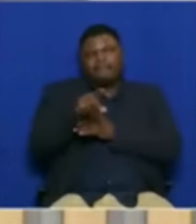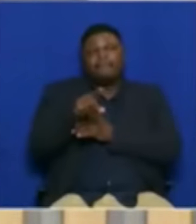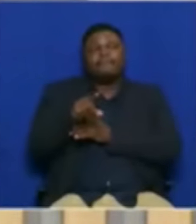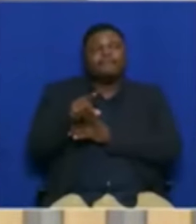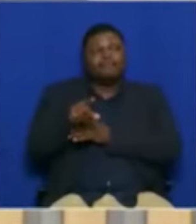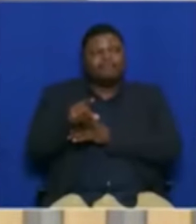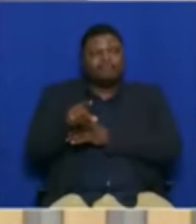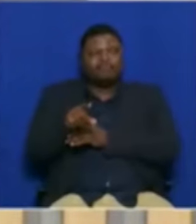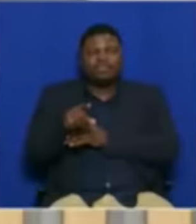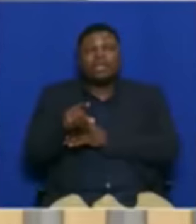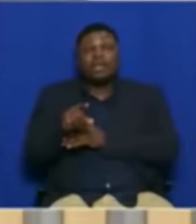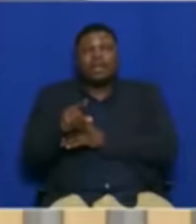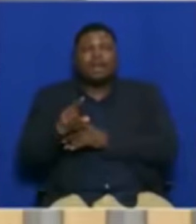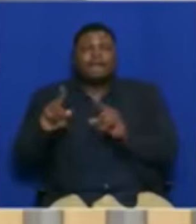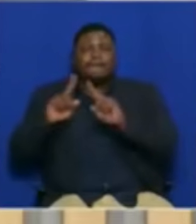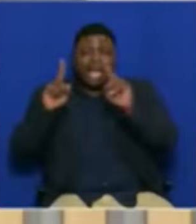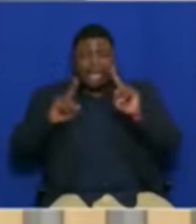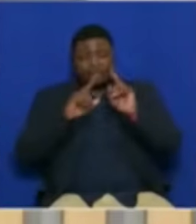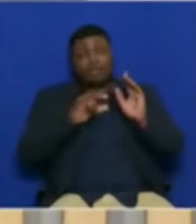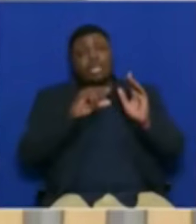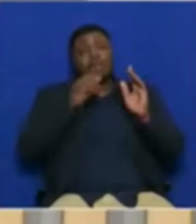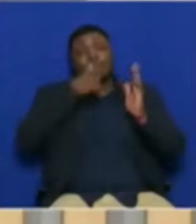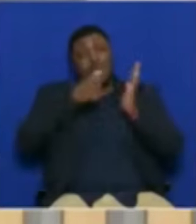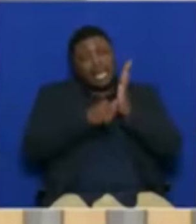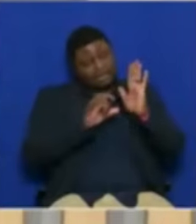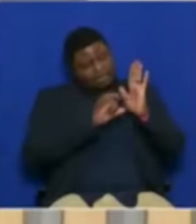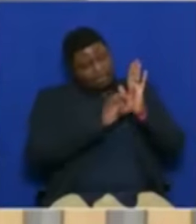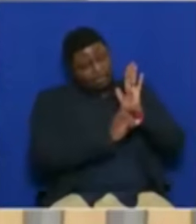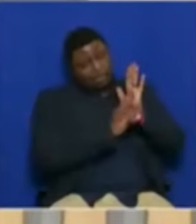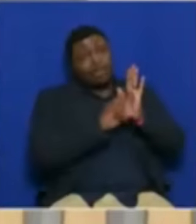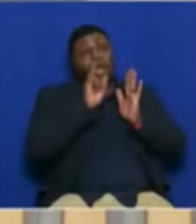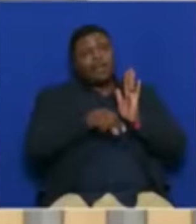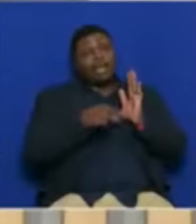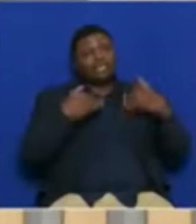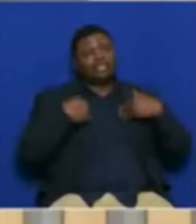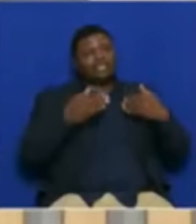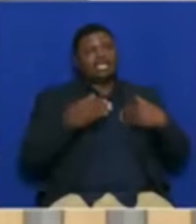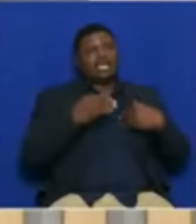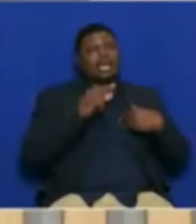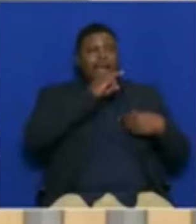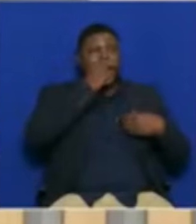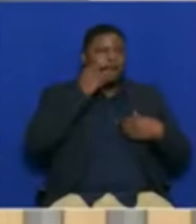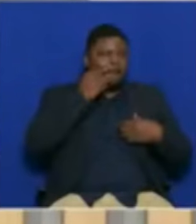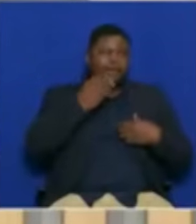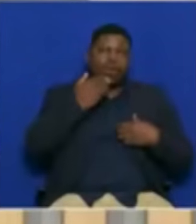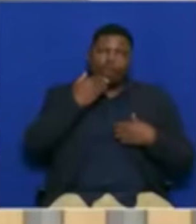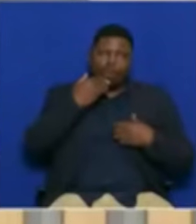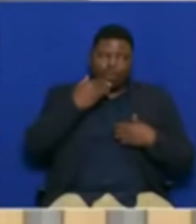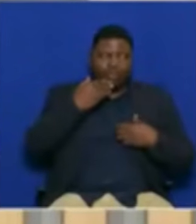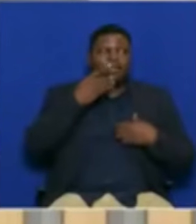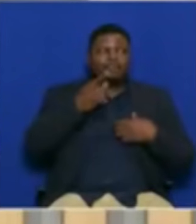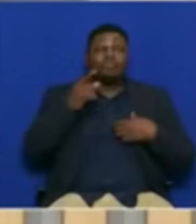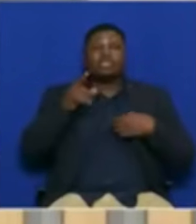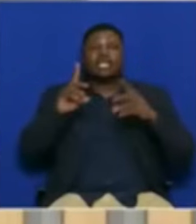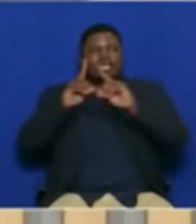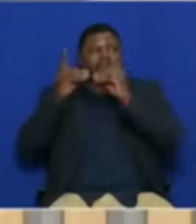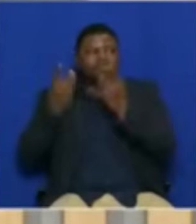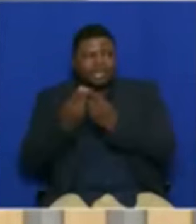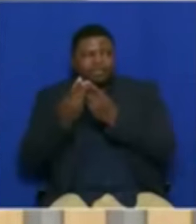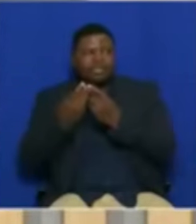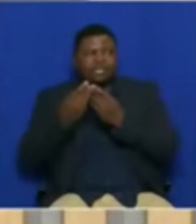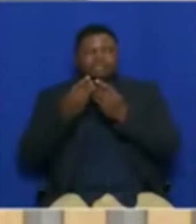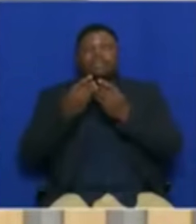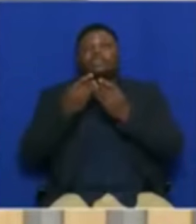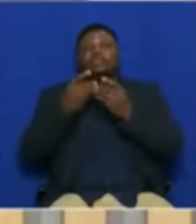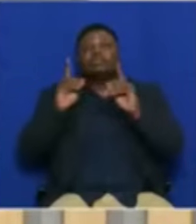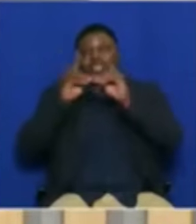bottom, it should start with the name of the component head, security and counterintelligence.